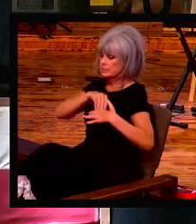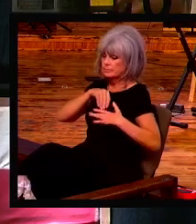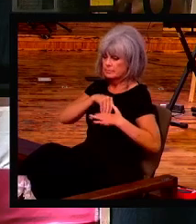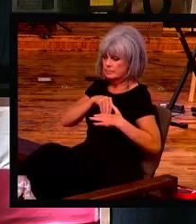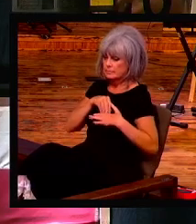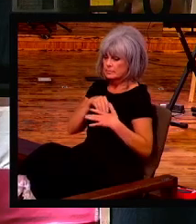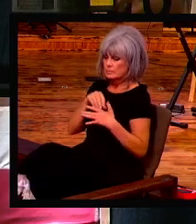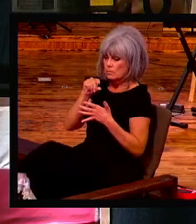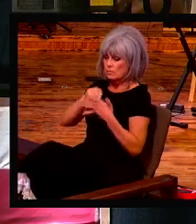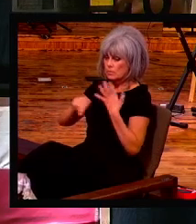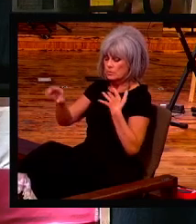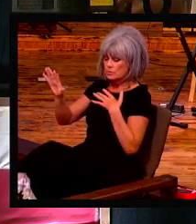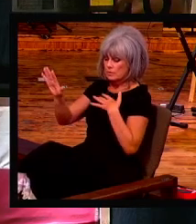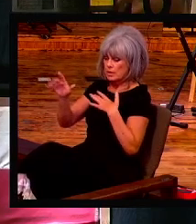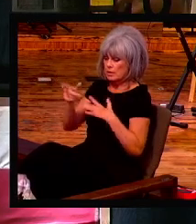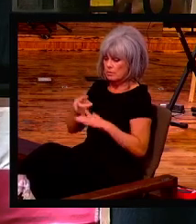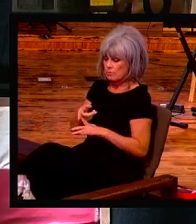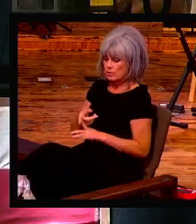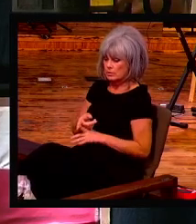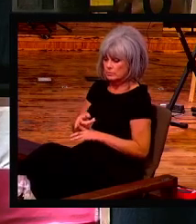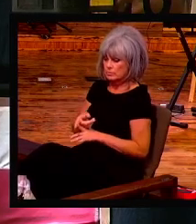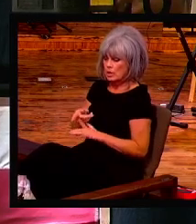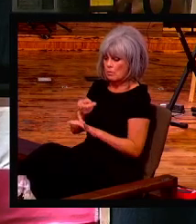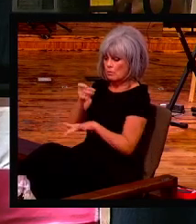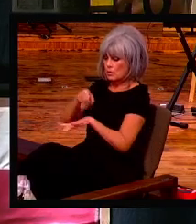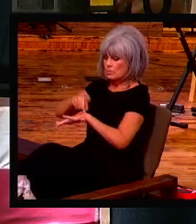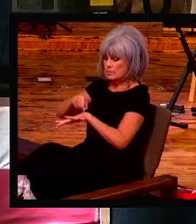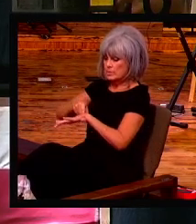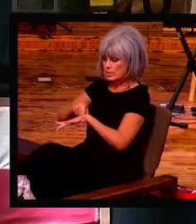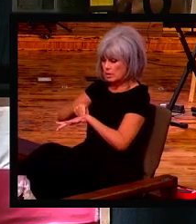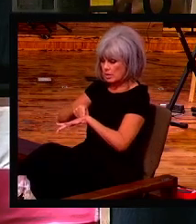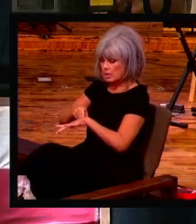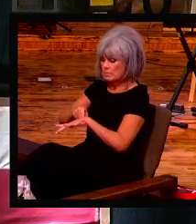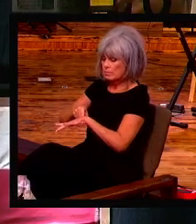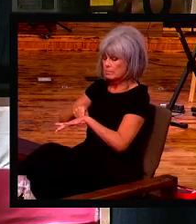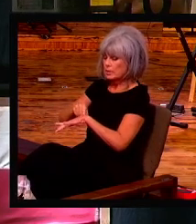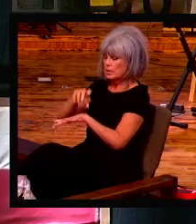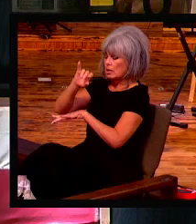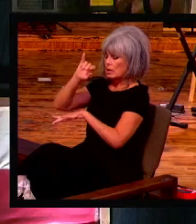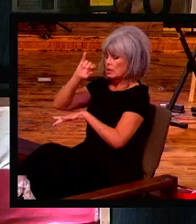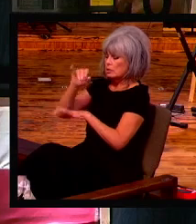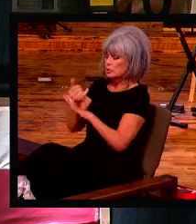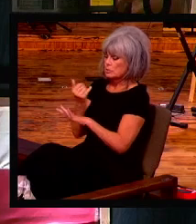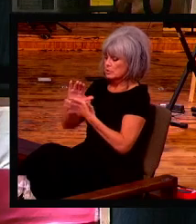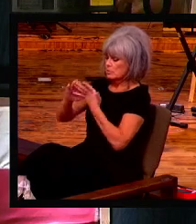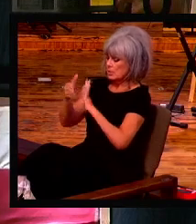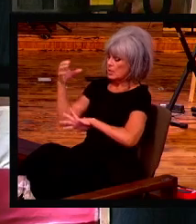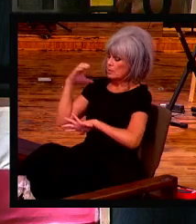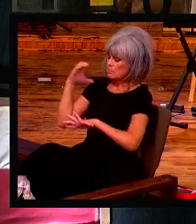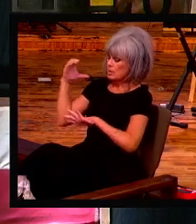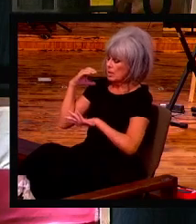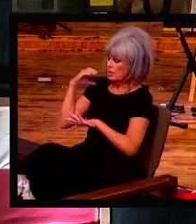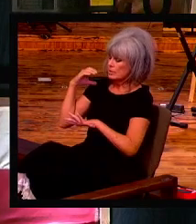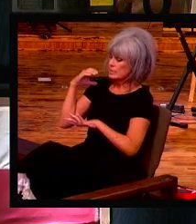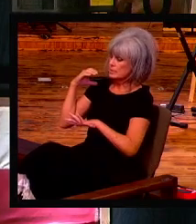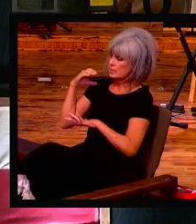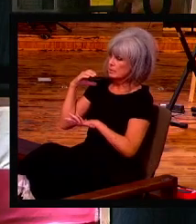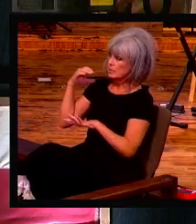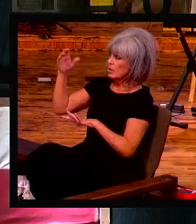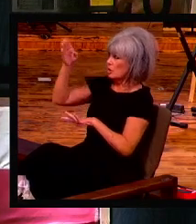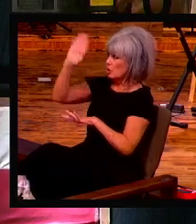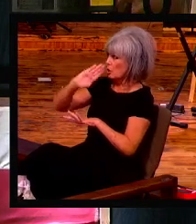Verse 5, from the time that he made him overseer in his house and over all that he had, the Lord blessed the Egyptian's house